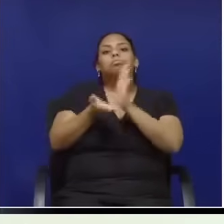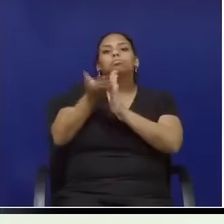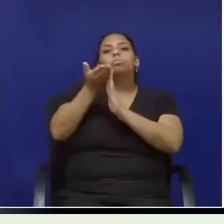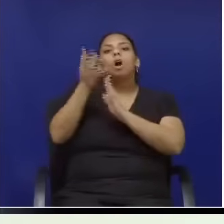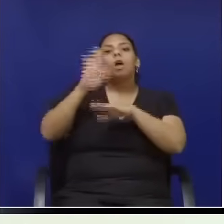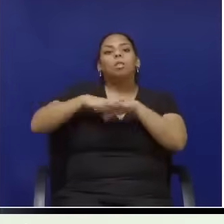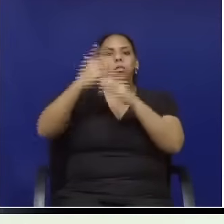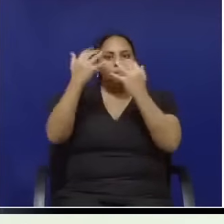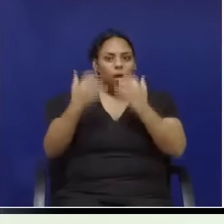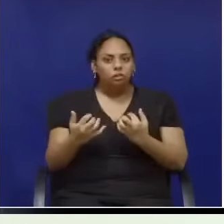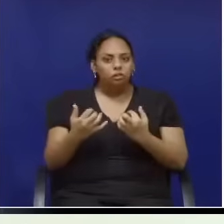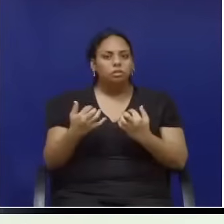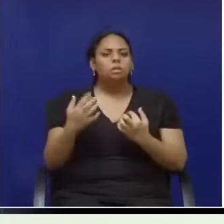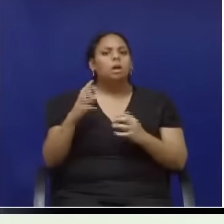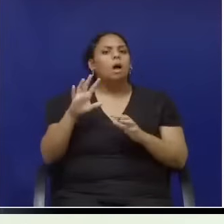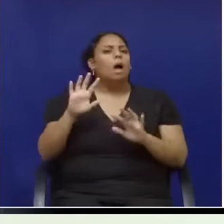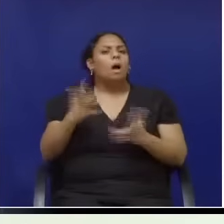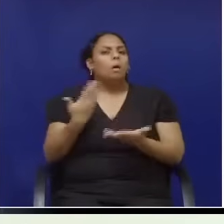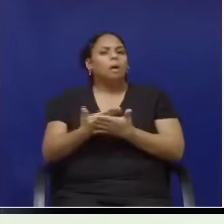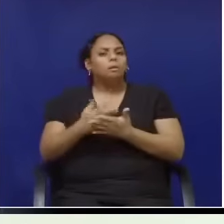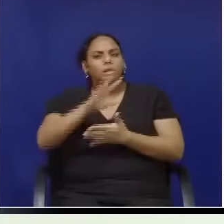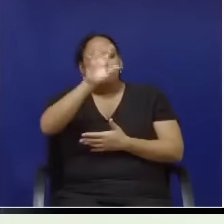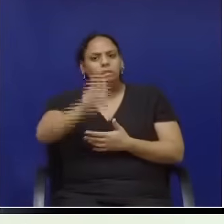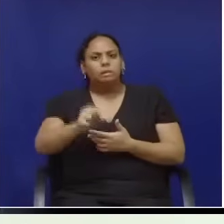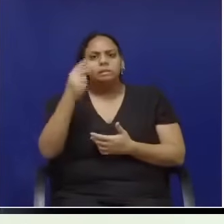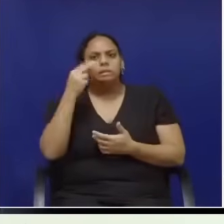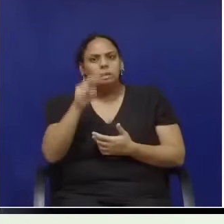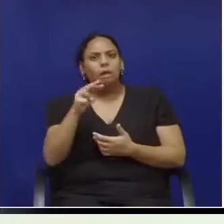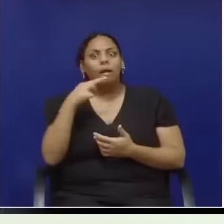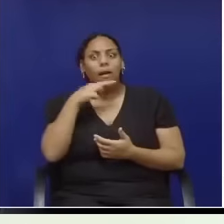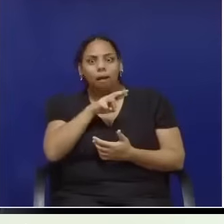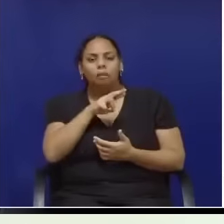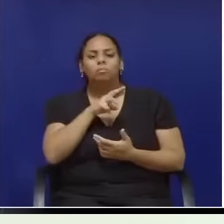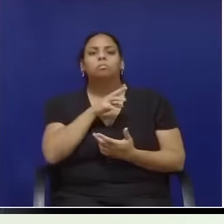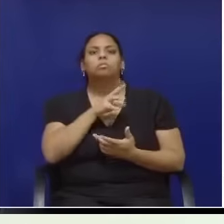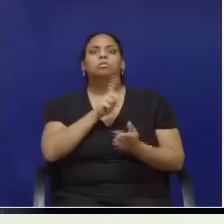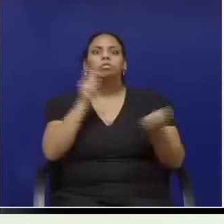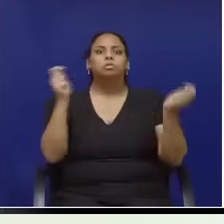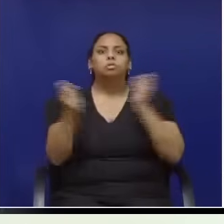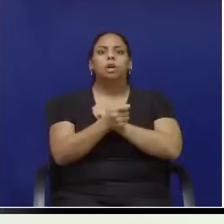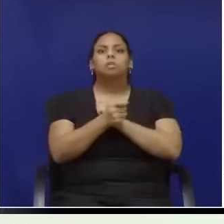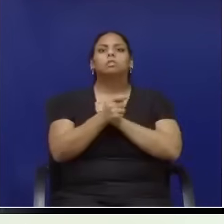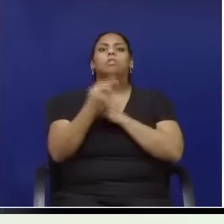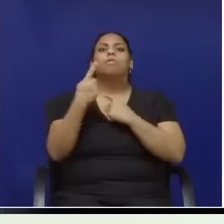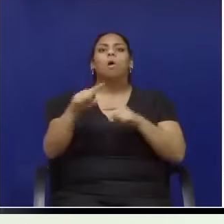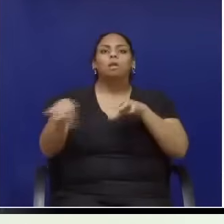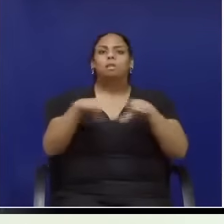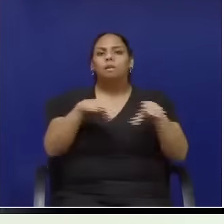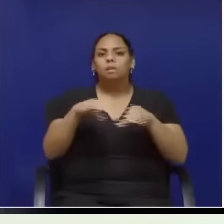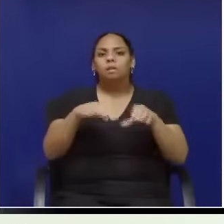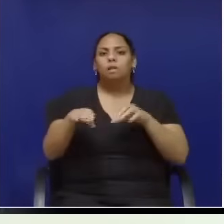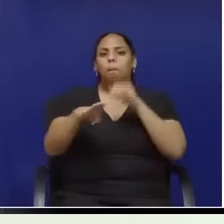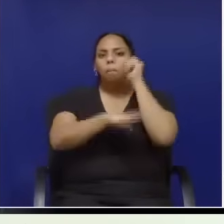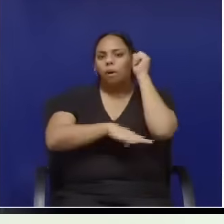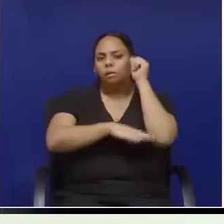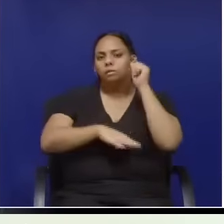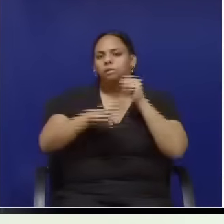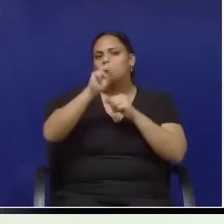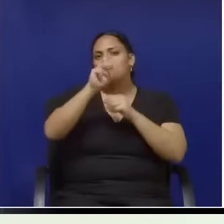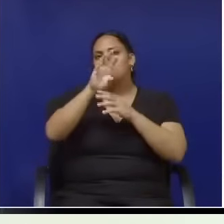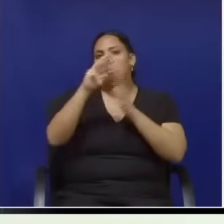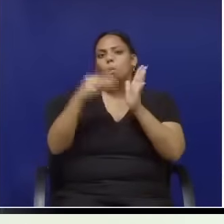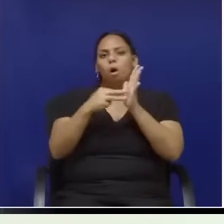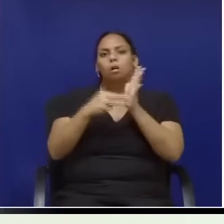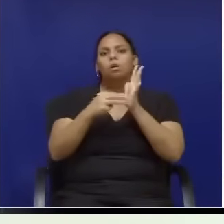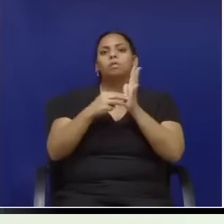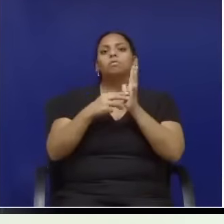can realistically expect to see a move away from an outdated, symbolic, diplomatic, activity-based model of recording the number of